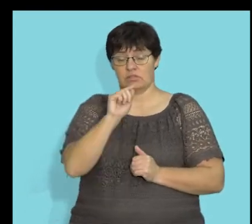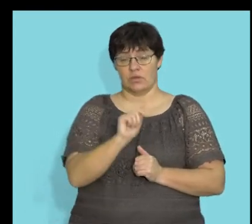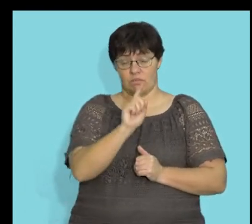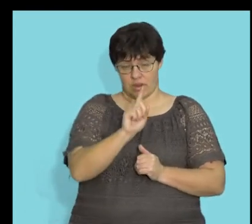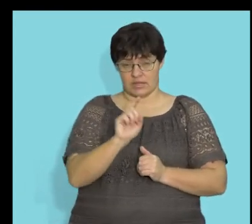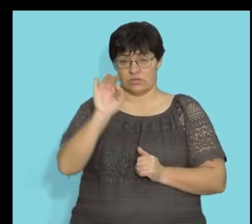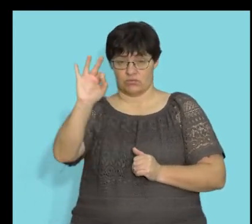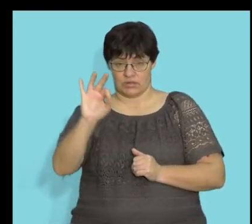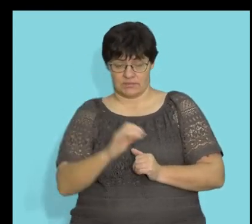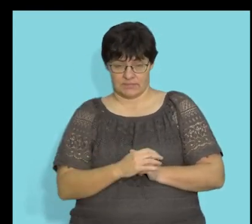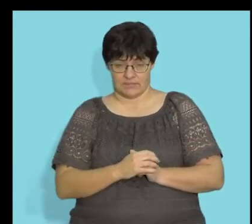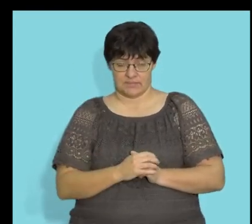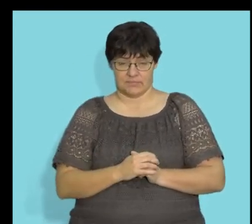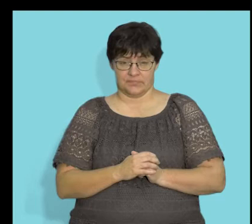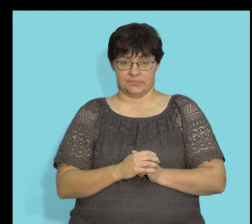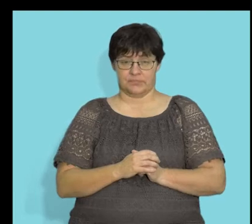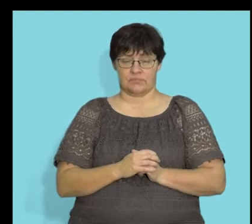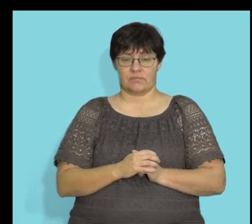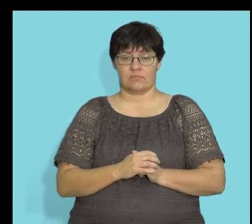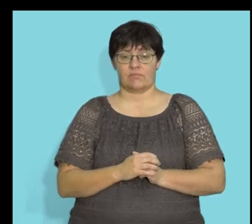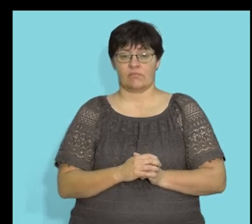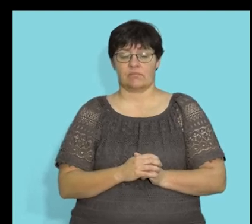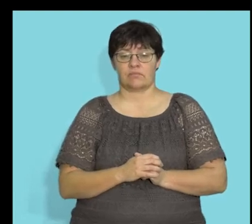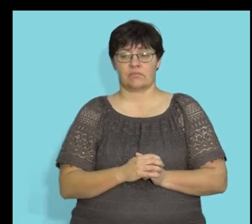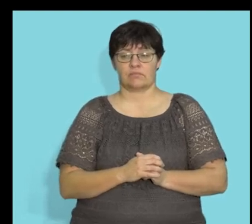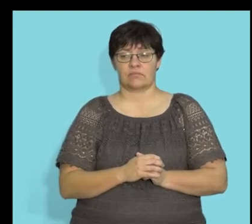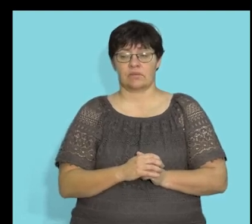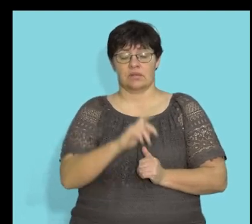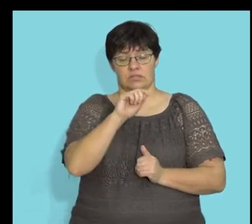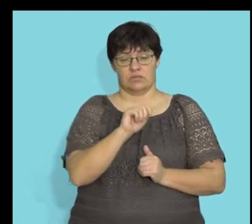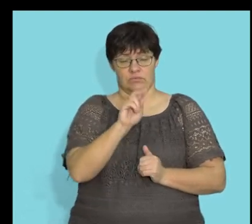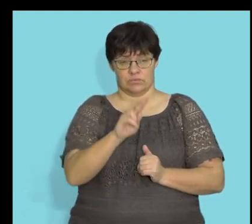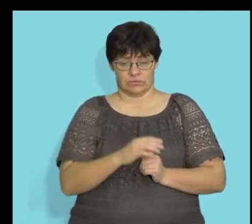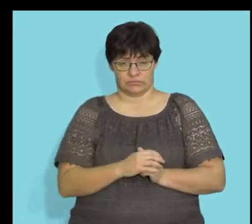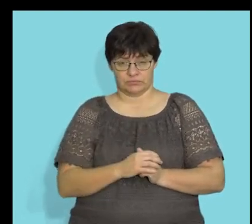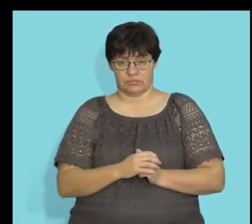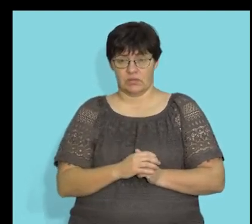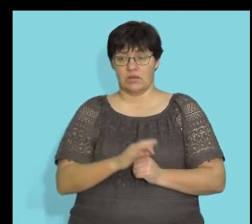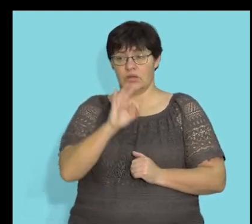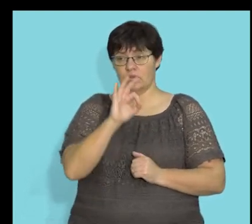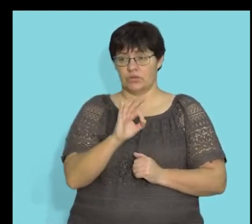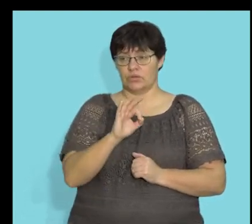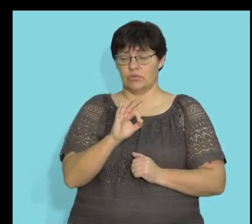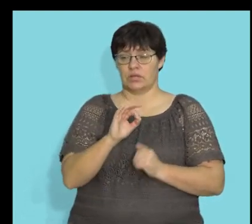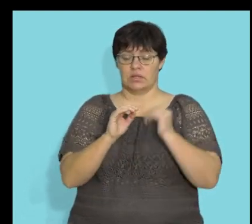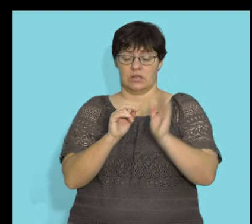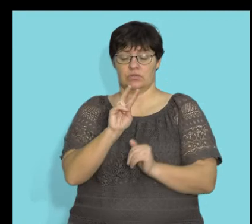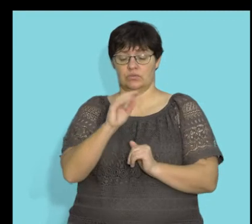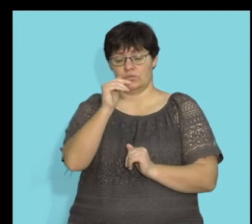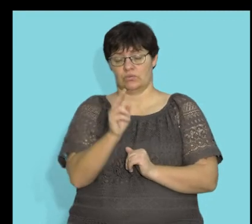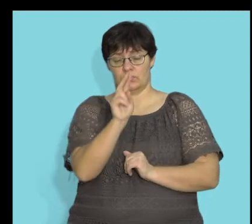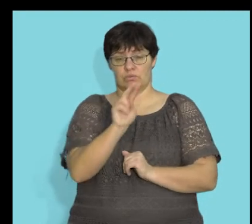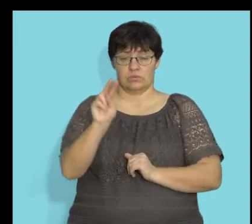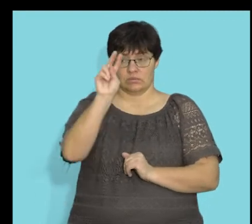to 3. Then what I'm going to do is have term 2, 3 times 2 to the power of